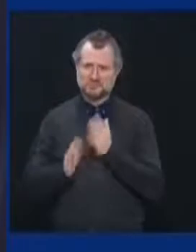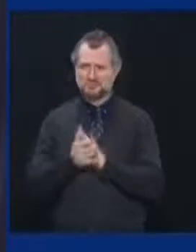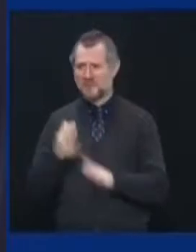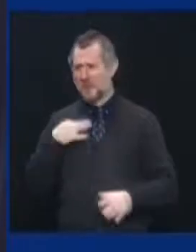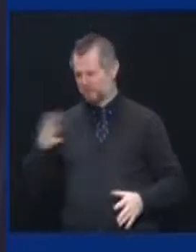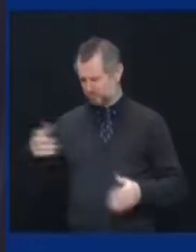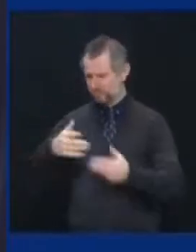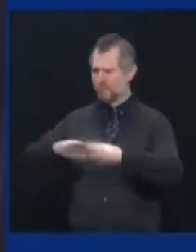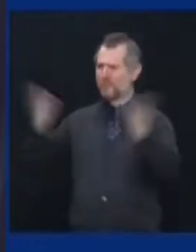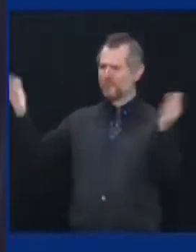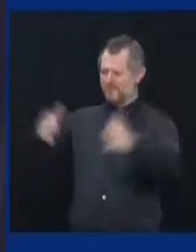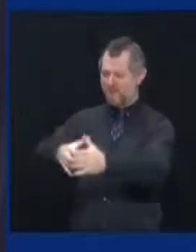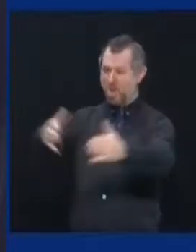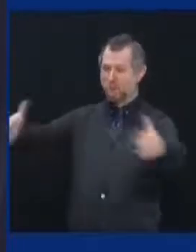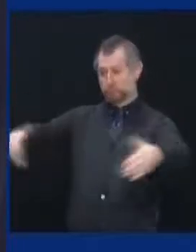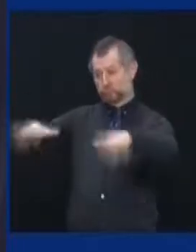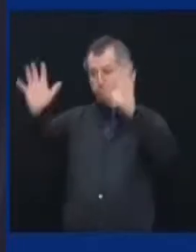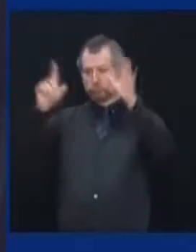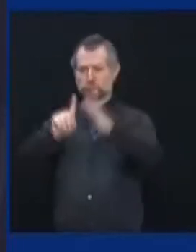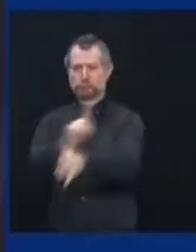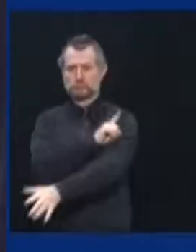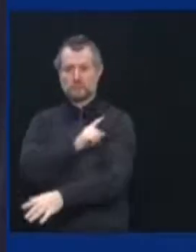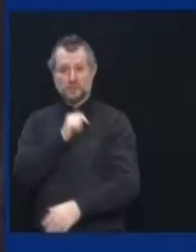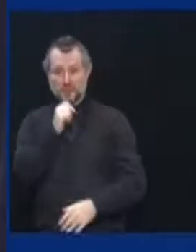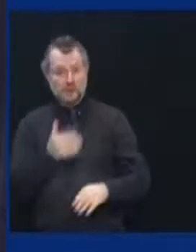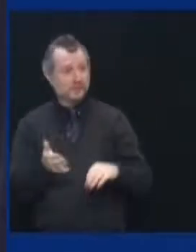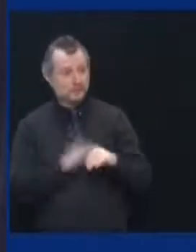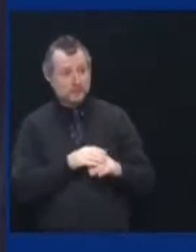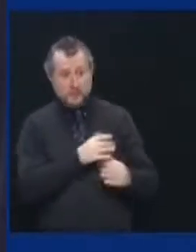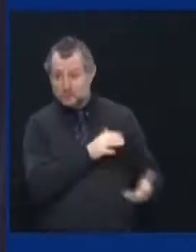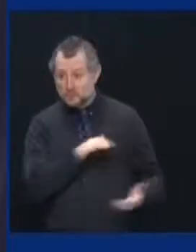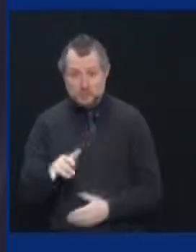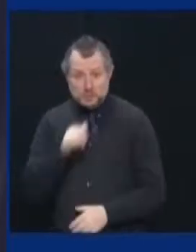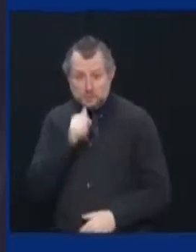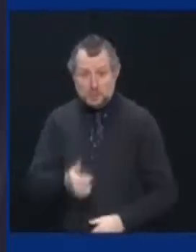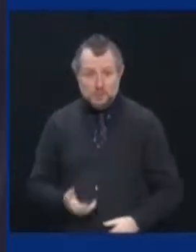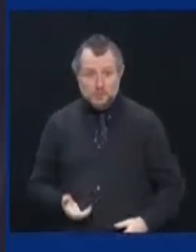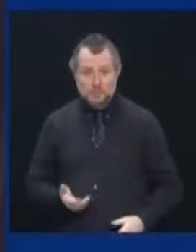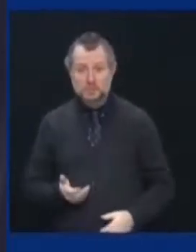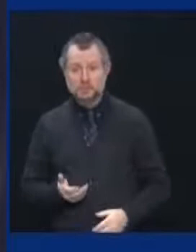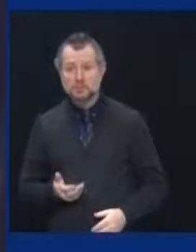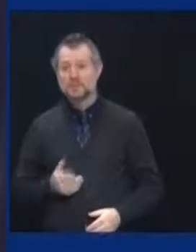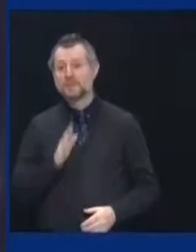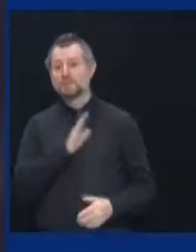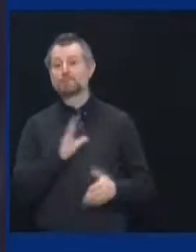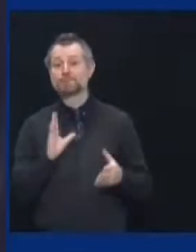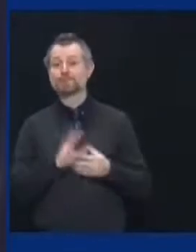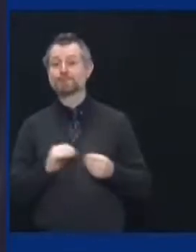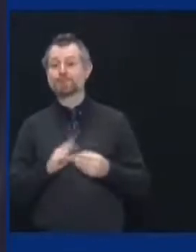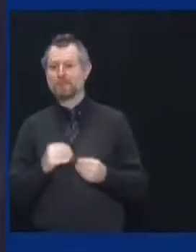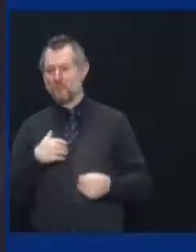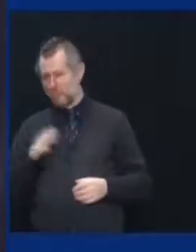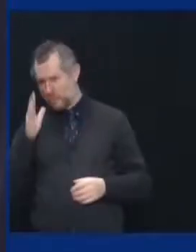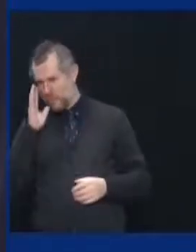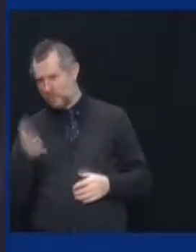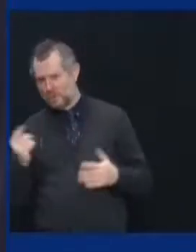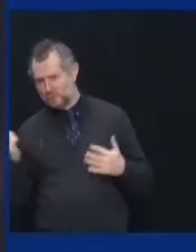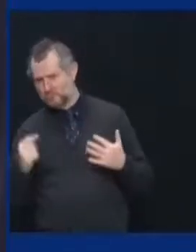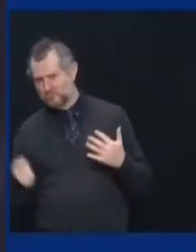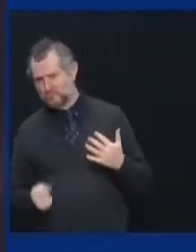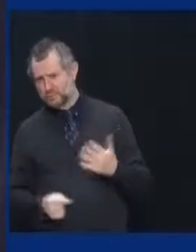supply. Except they didn't. And even what they said they would do was